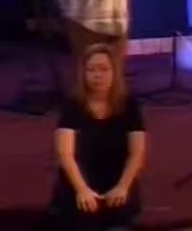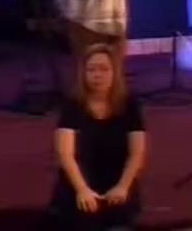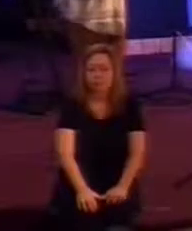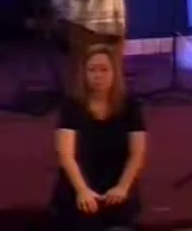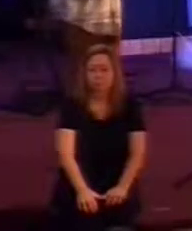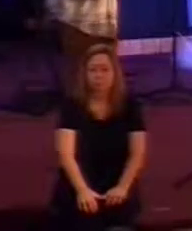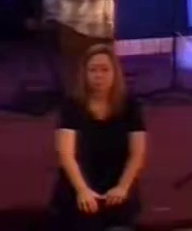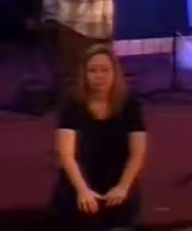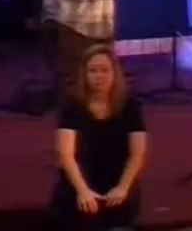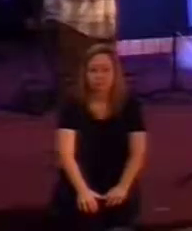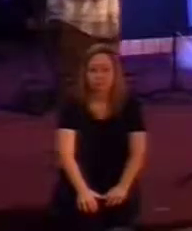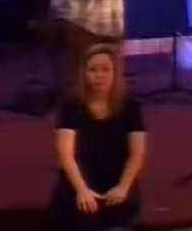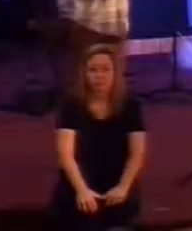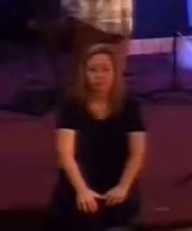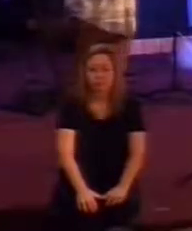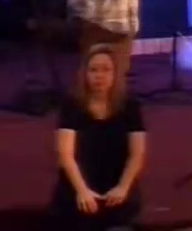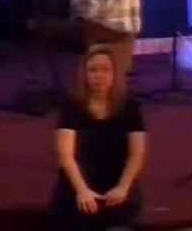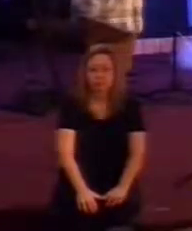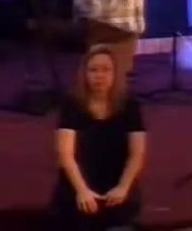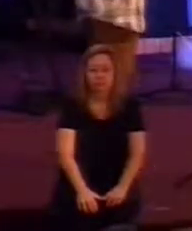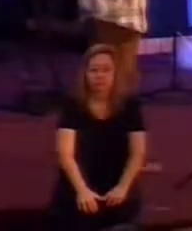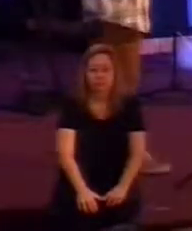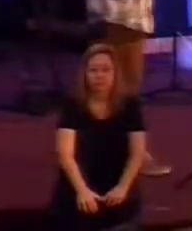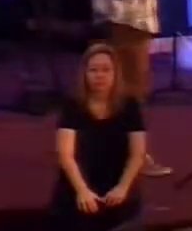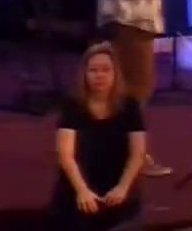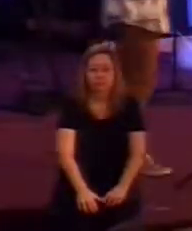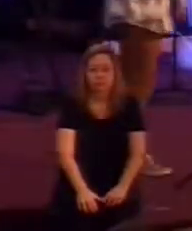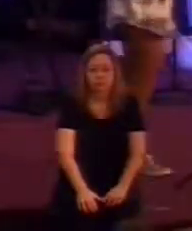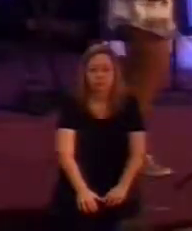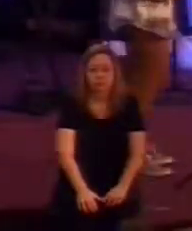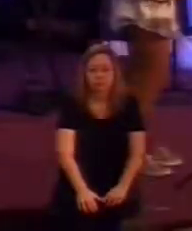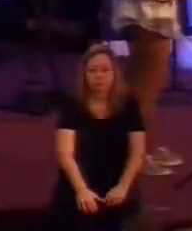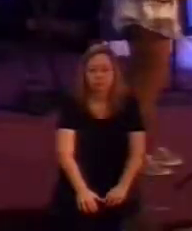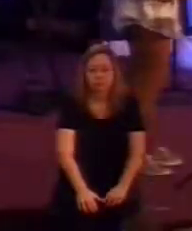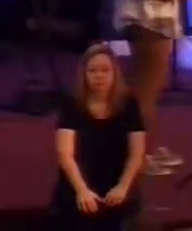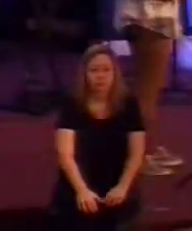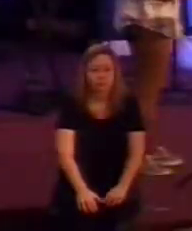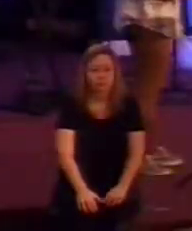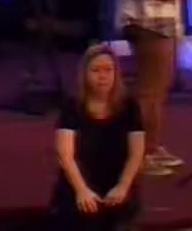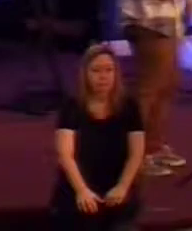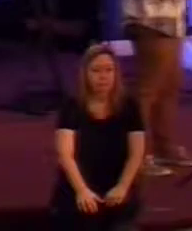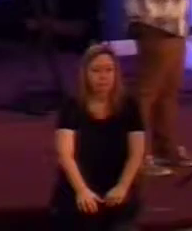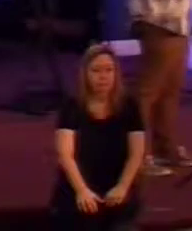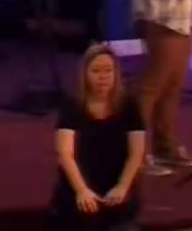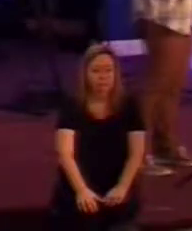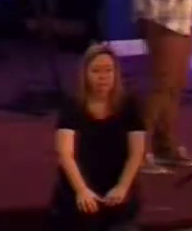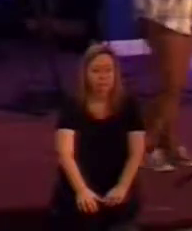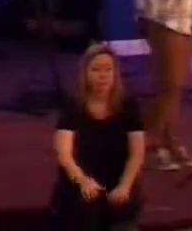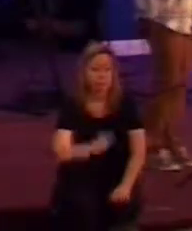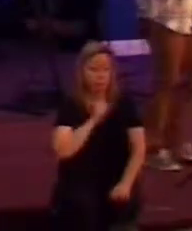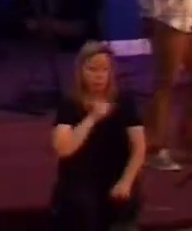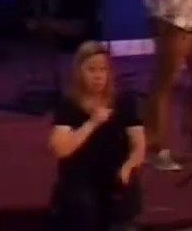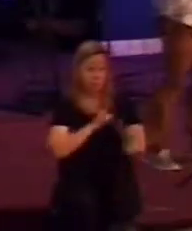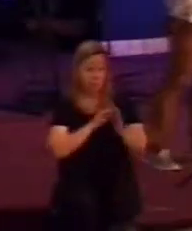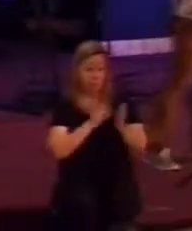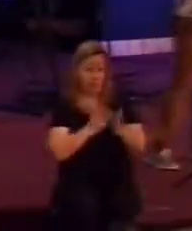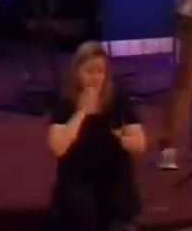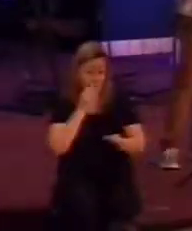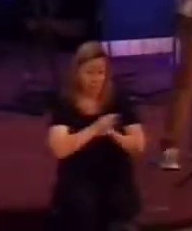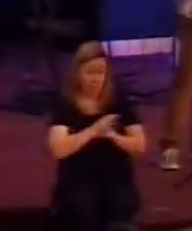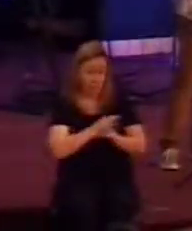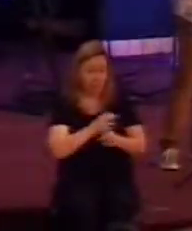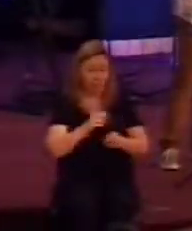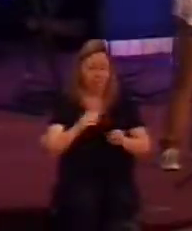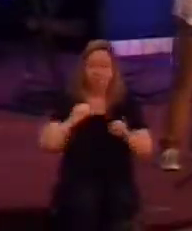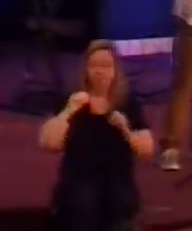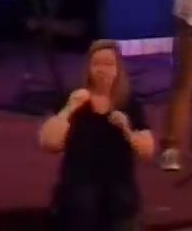unbelief, but grew strong in faith, giving glory to God." You see, true biblical faith puts the spotlight on God